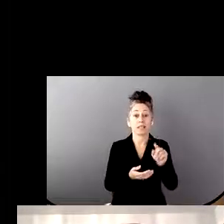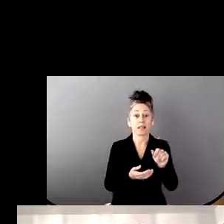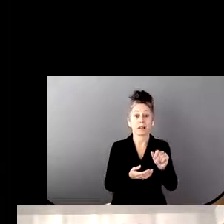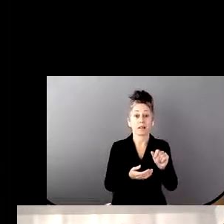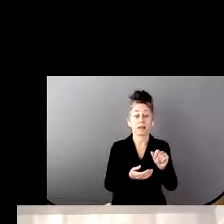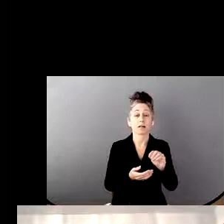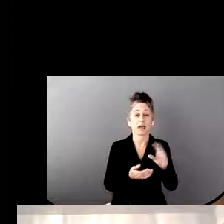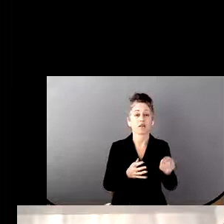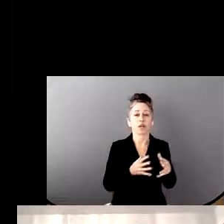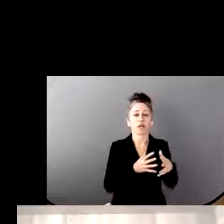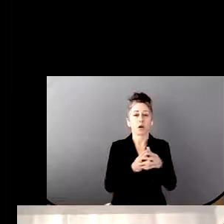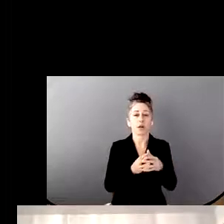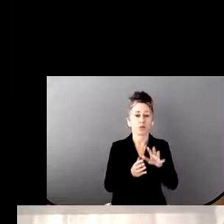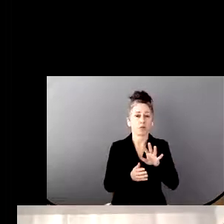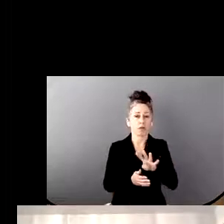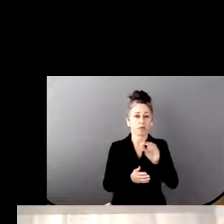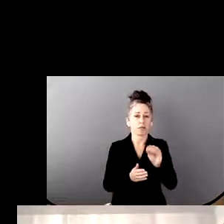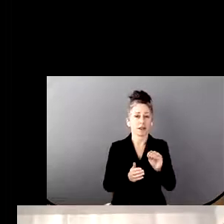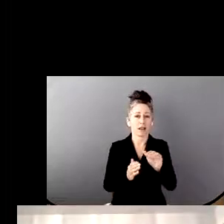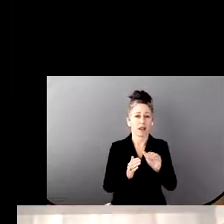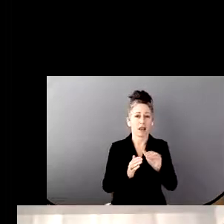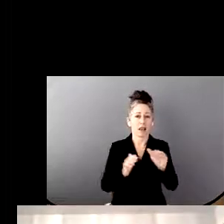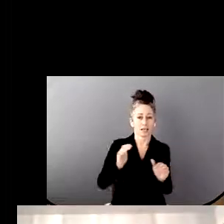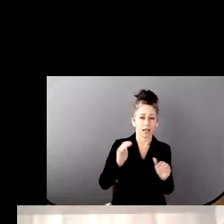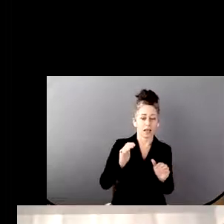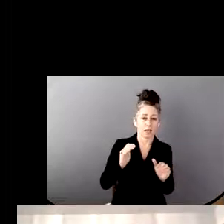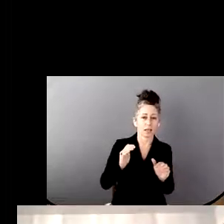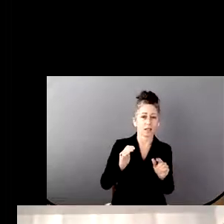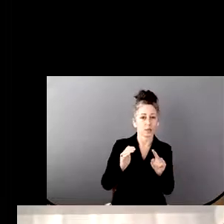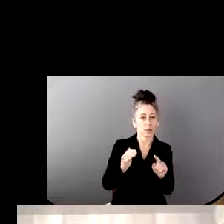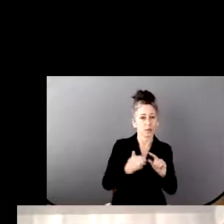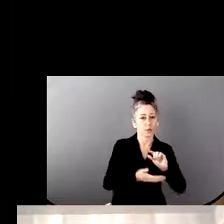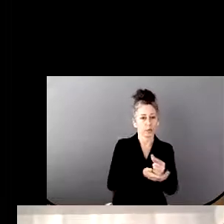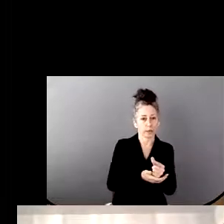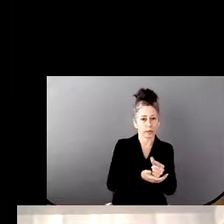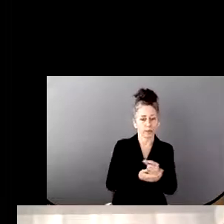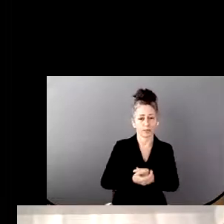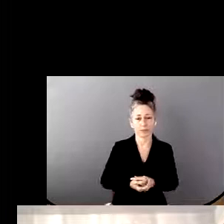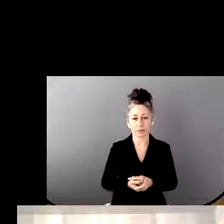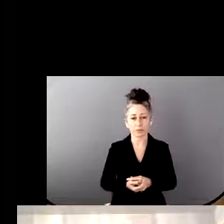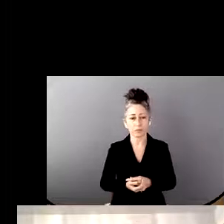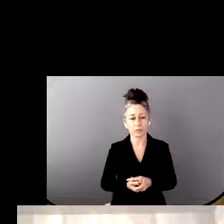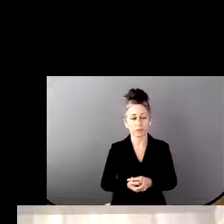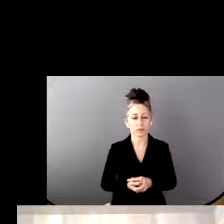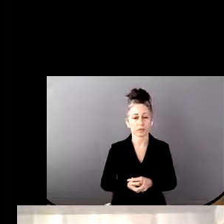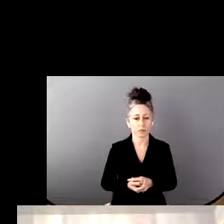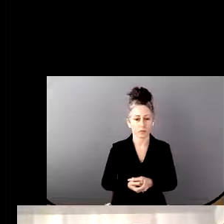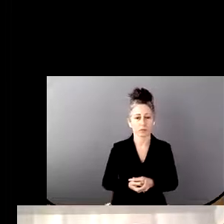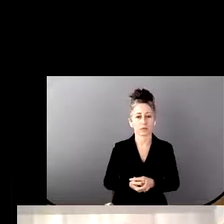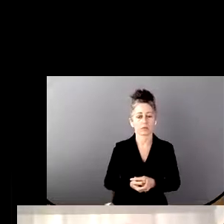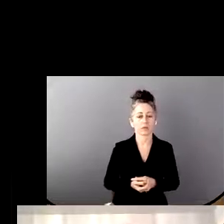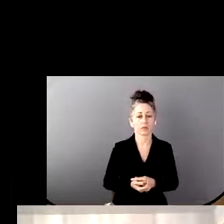likely to have completed high school compared to people of all races with disabilities. And the next